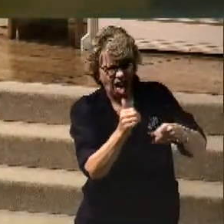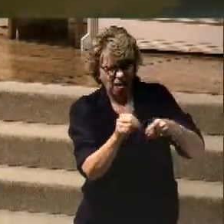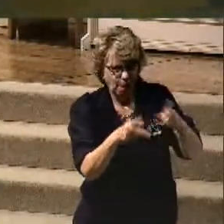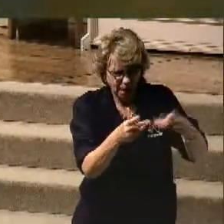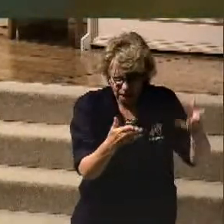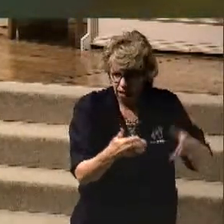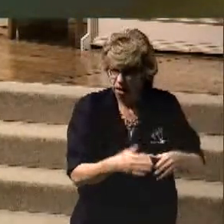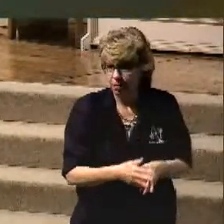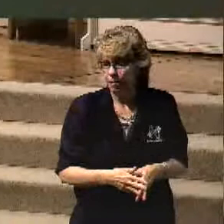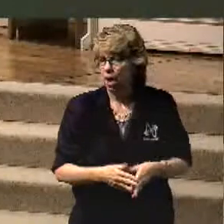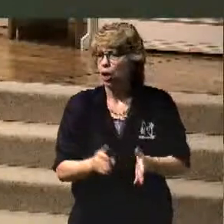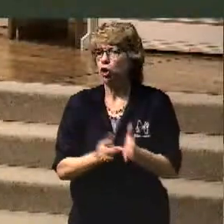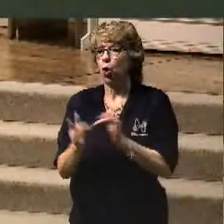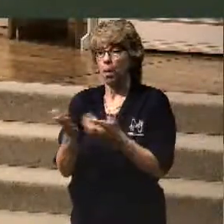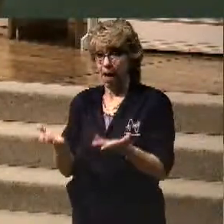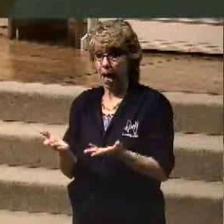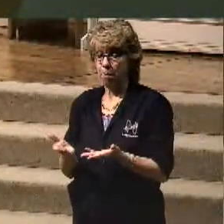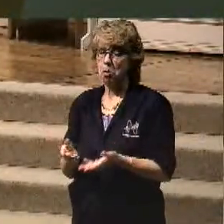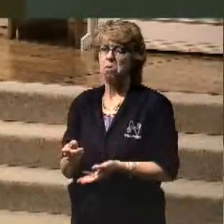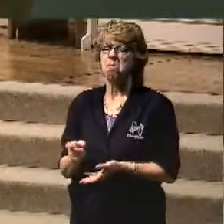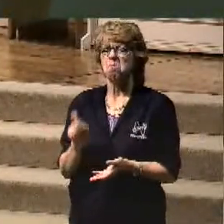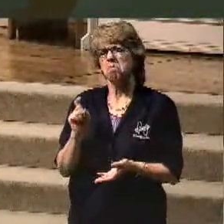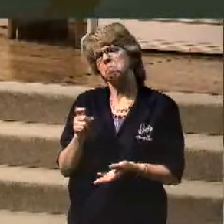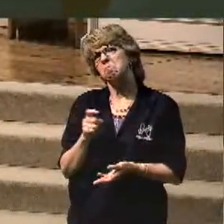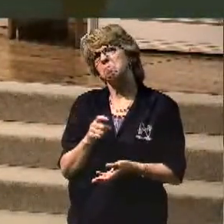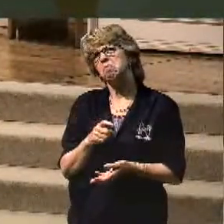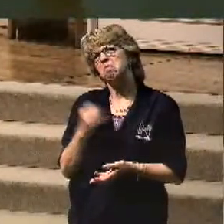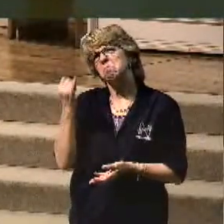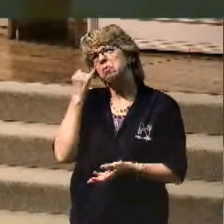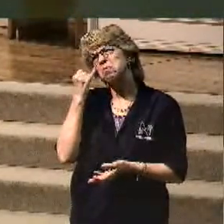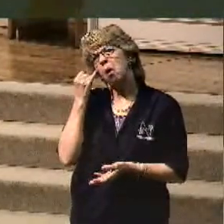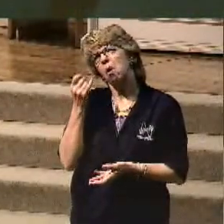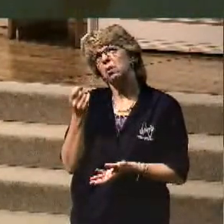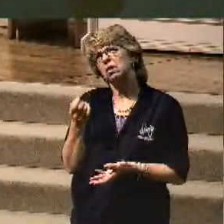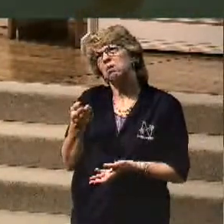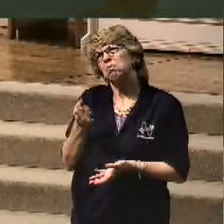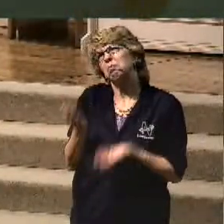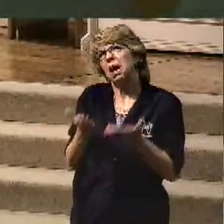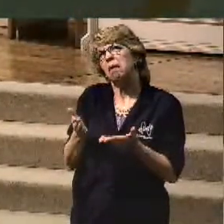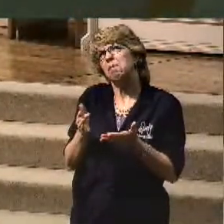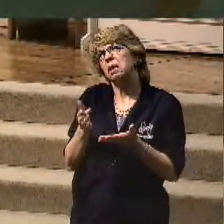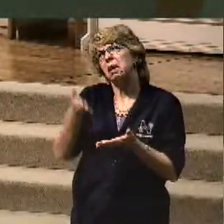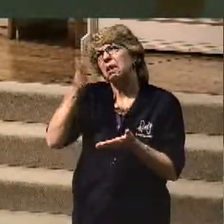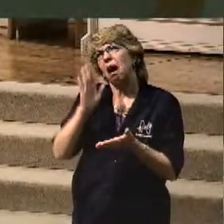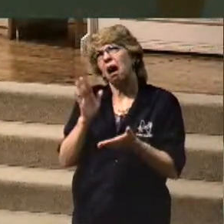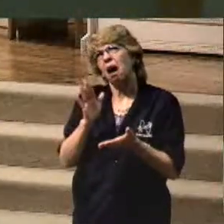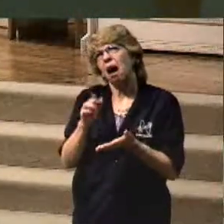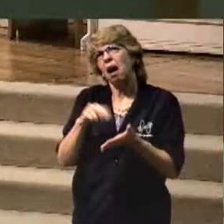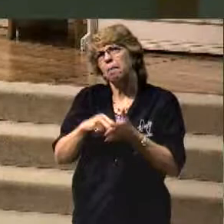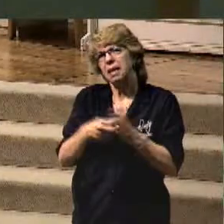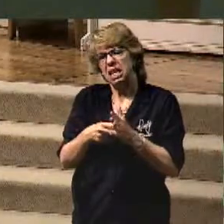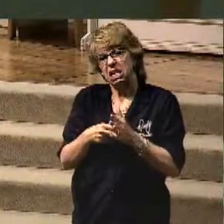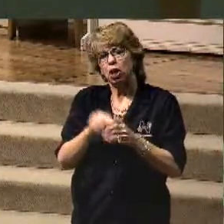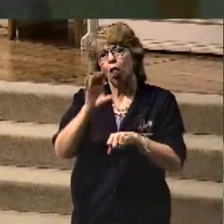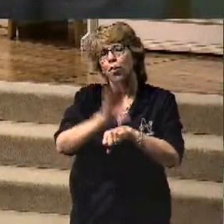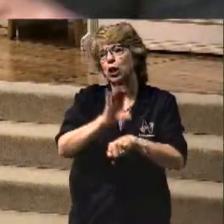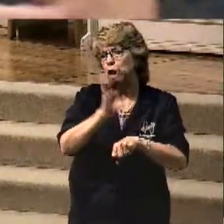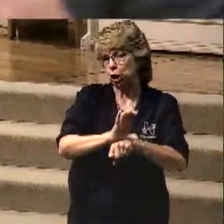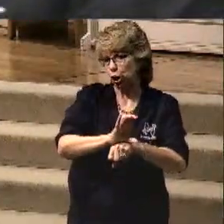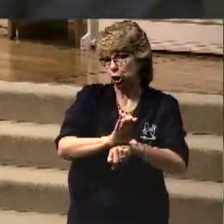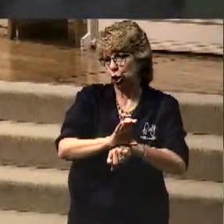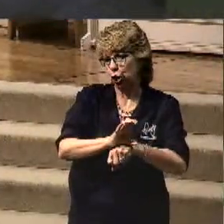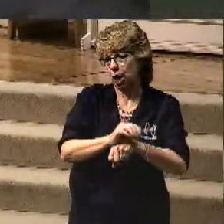Bible, God must be meaning the church, that all of this points to the church. And that was